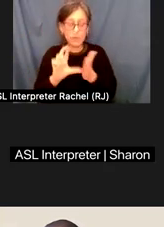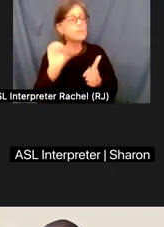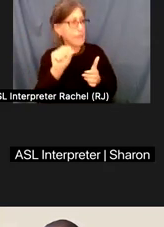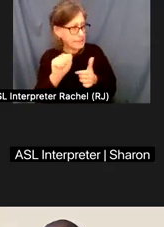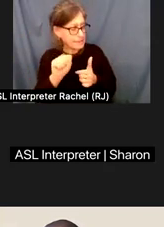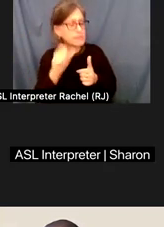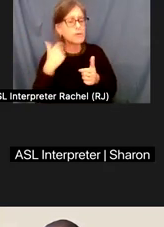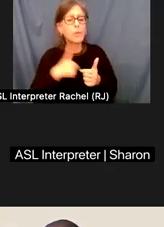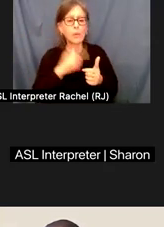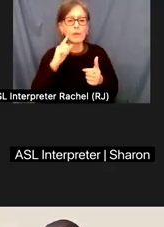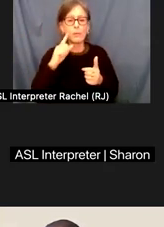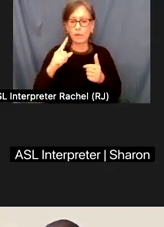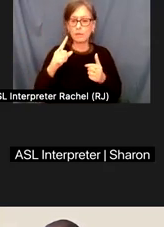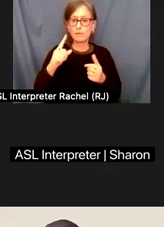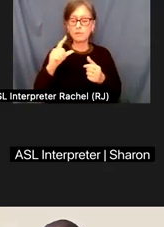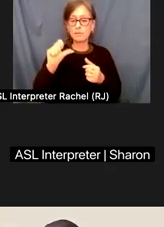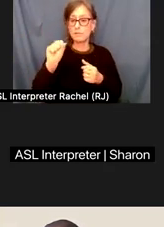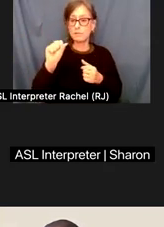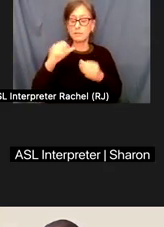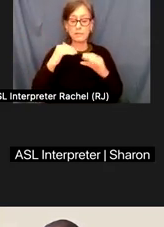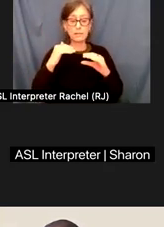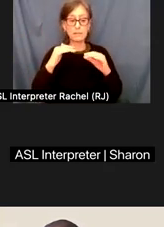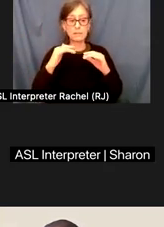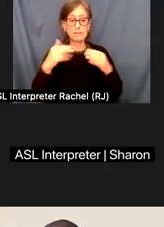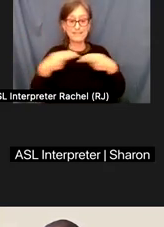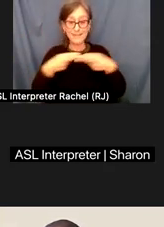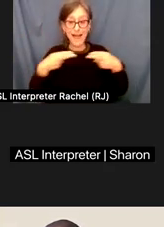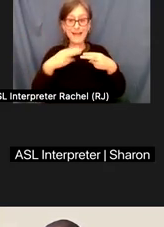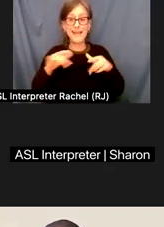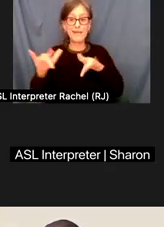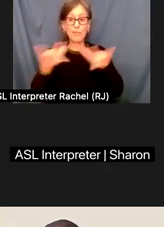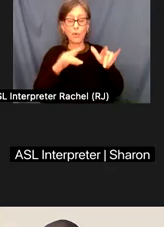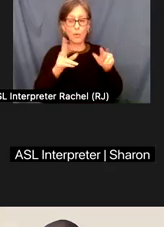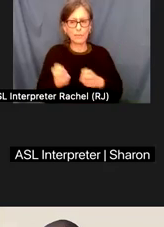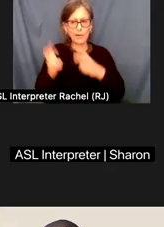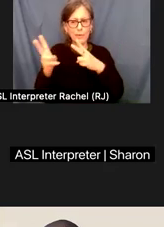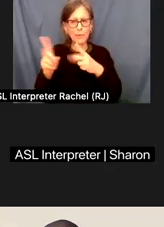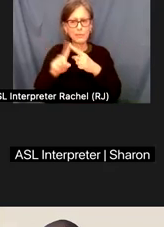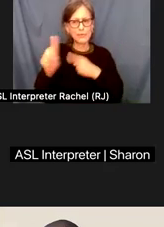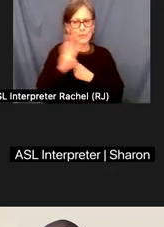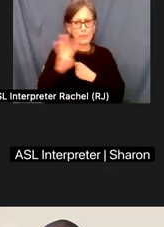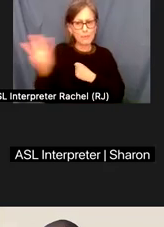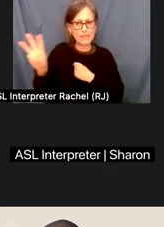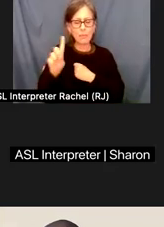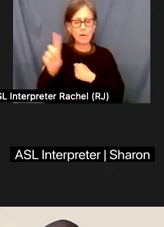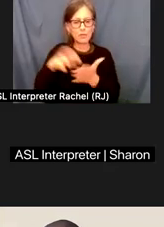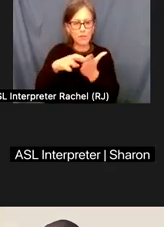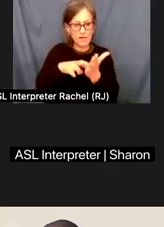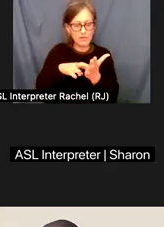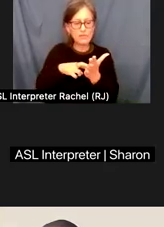we will be putting the slides and the recording on the website where you registered at